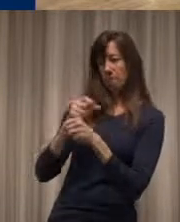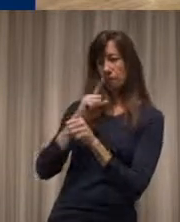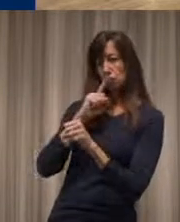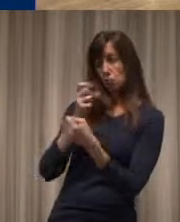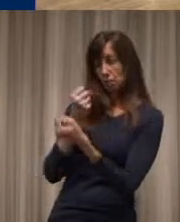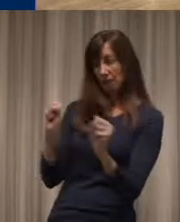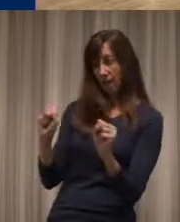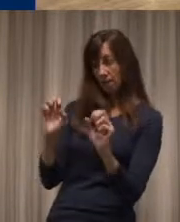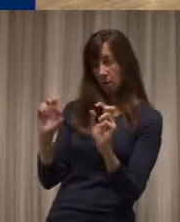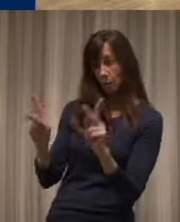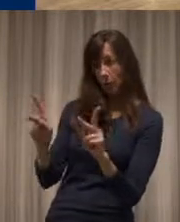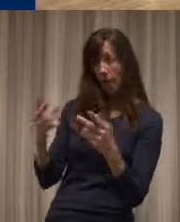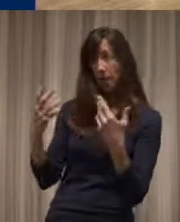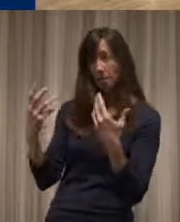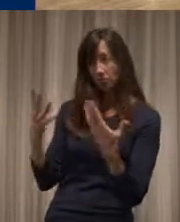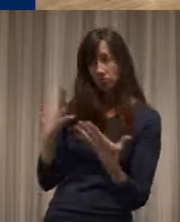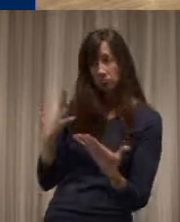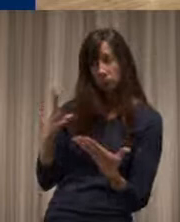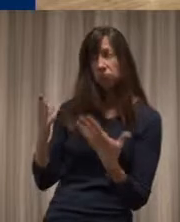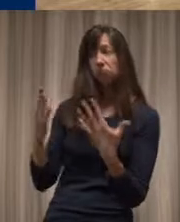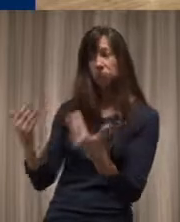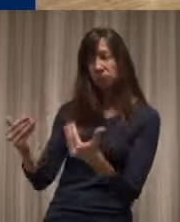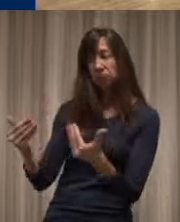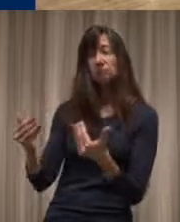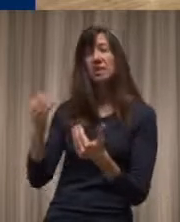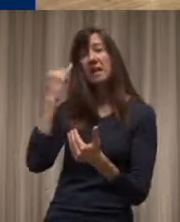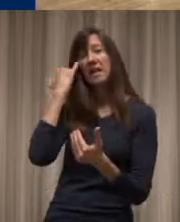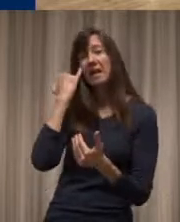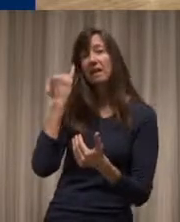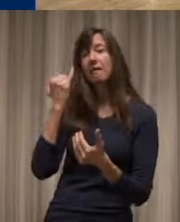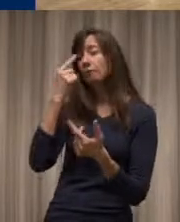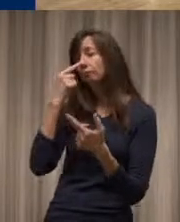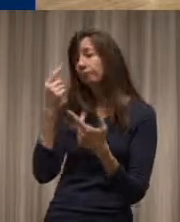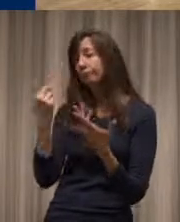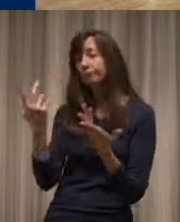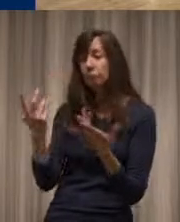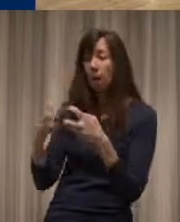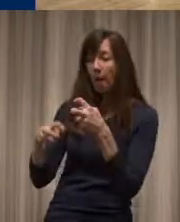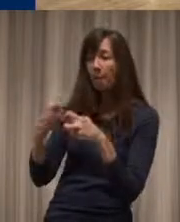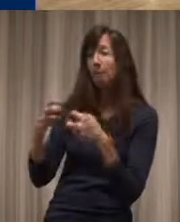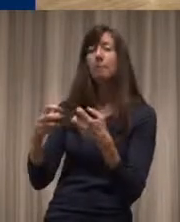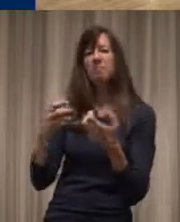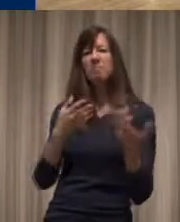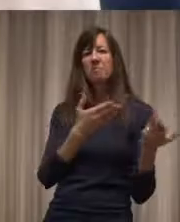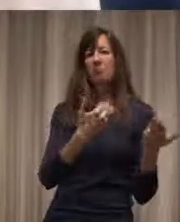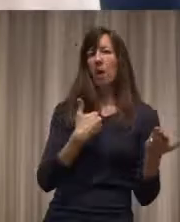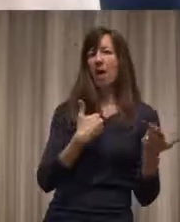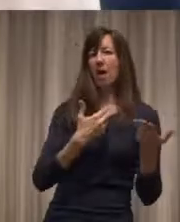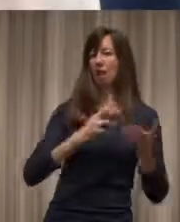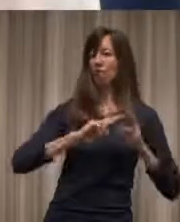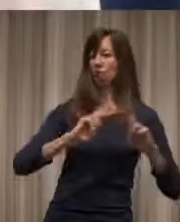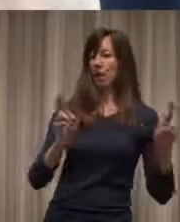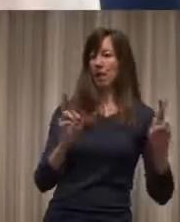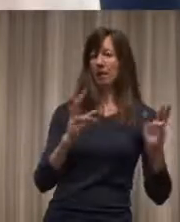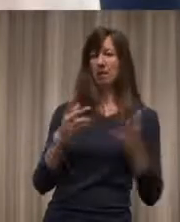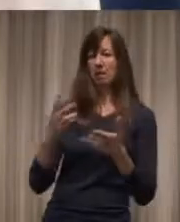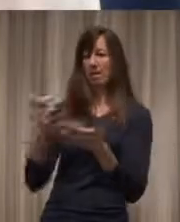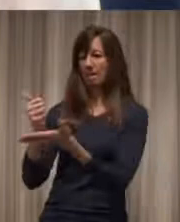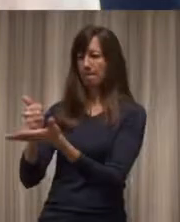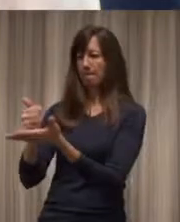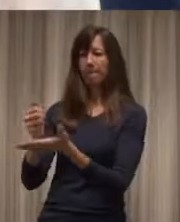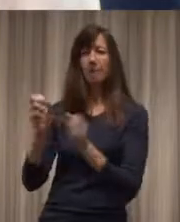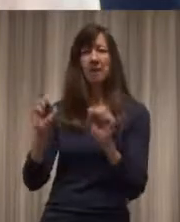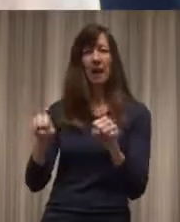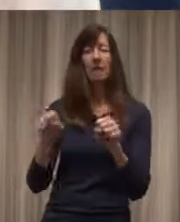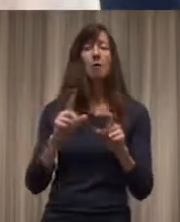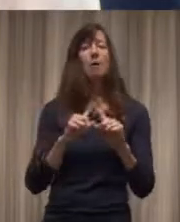hand to monitor them if needed. Of course, there's all sorts of other pieces that go into this, but what I wanted you to have a sense of